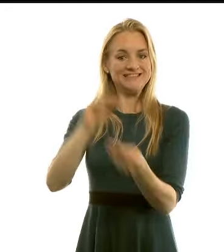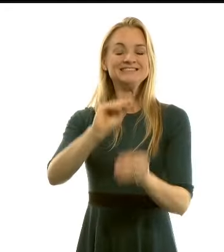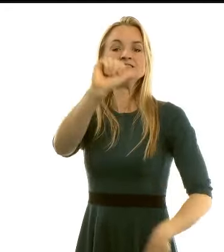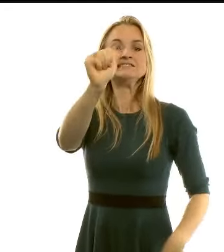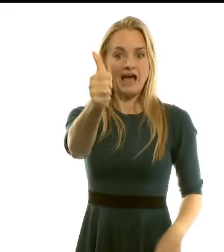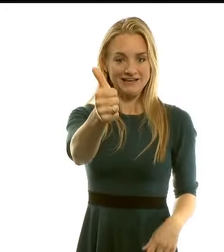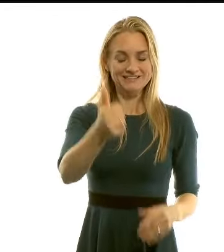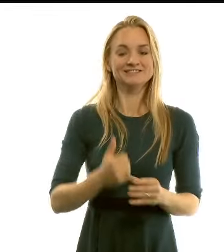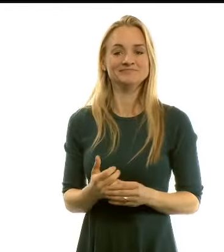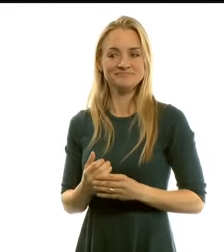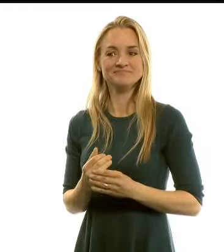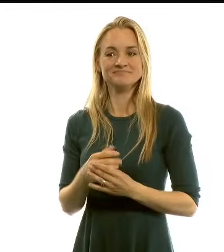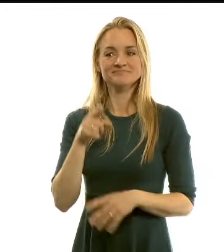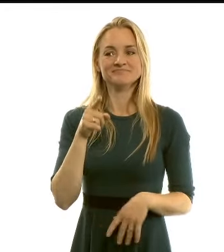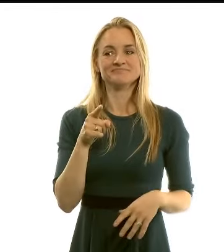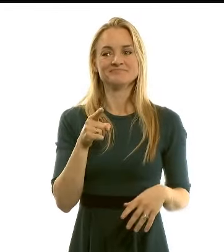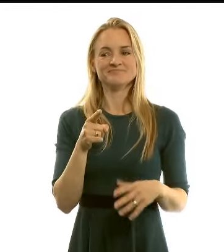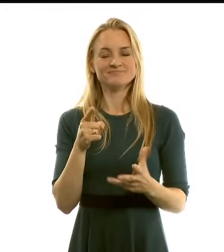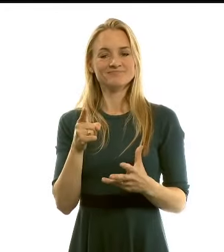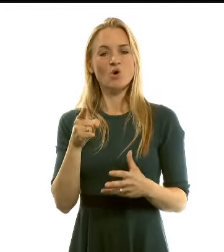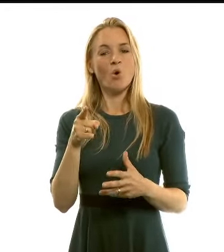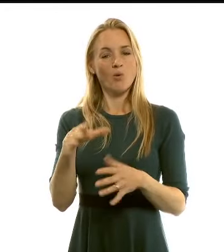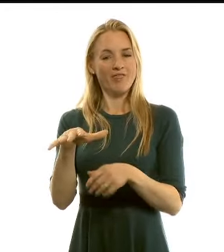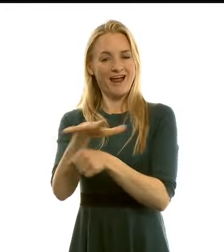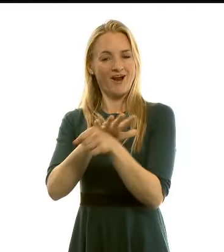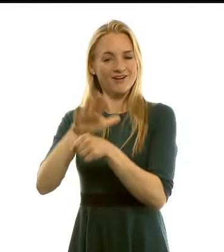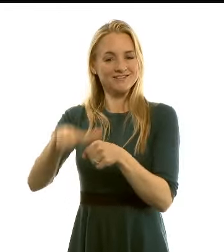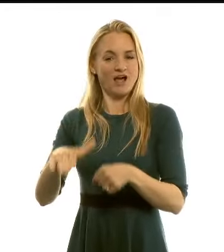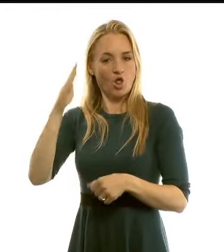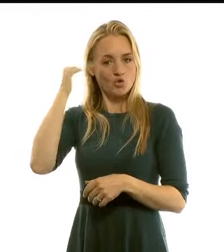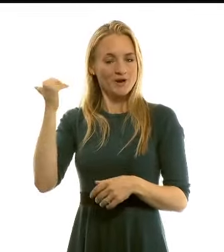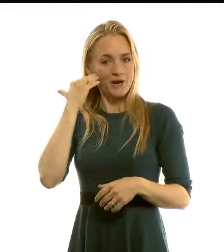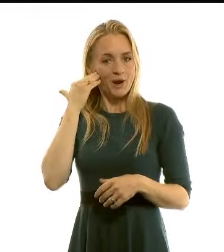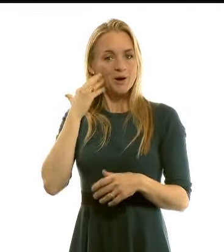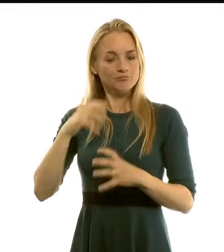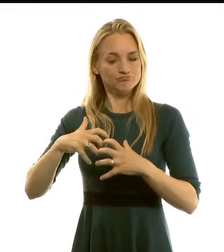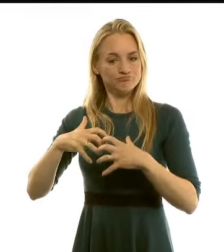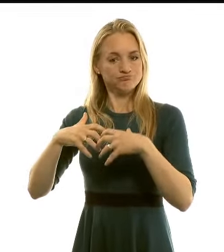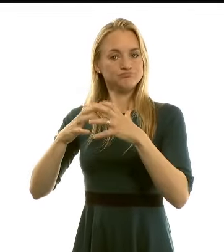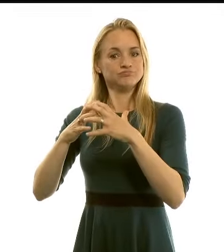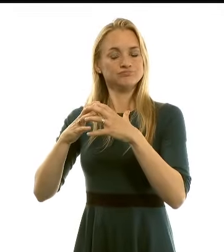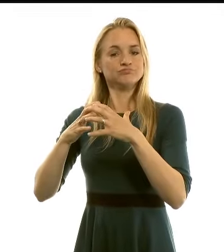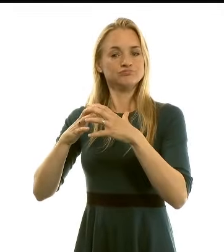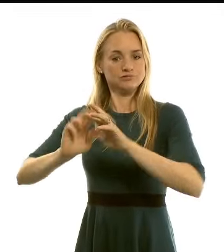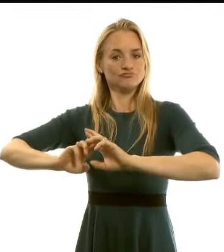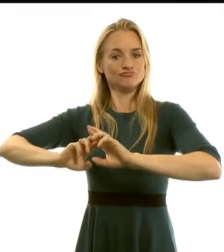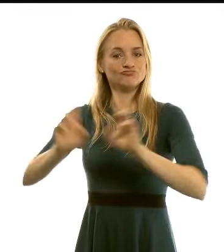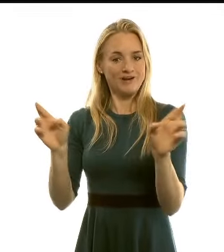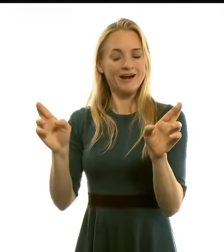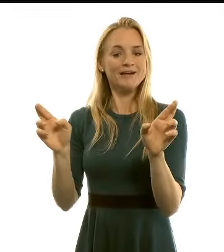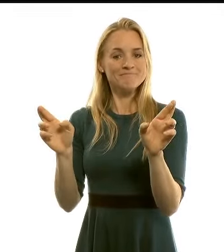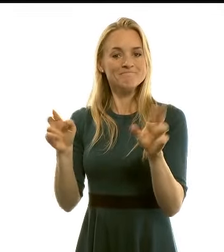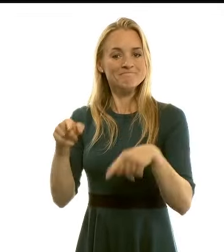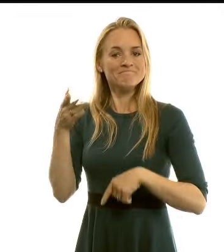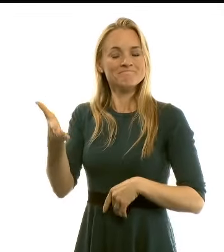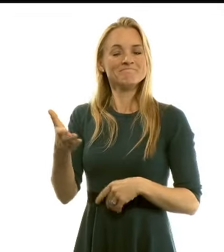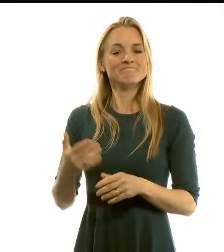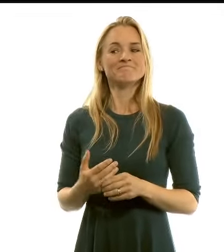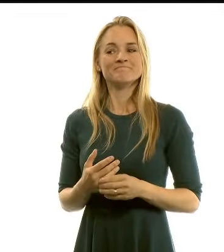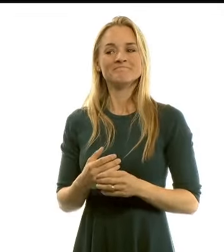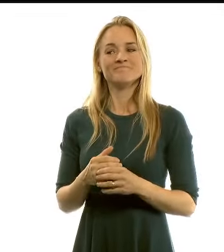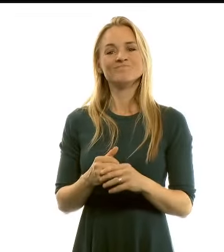satisfied people milling around the Churchill area, which is where the new LEGOland South Korea amusement park is now located. Expect to